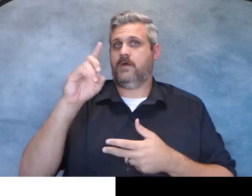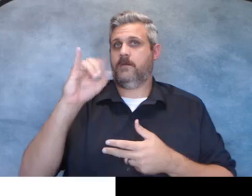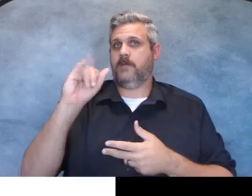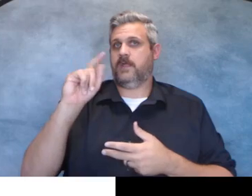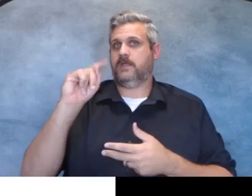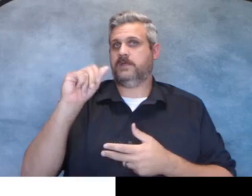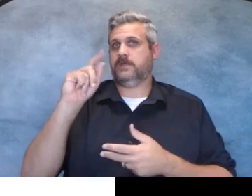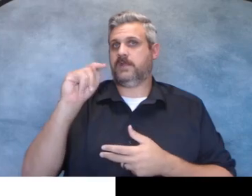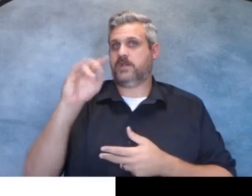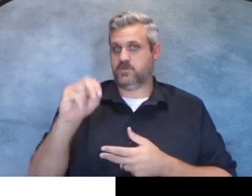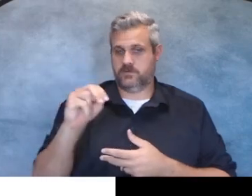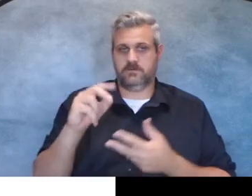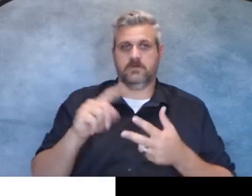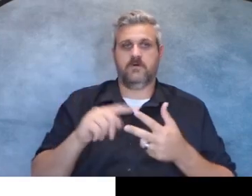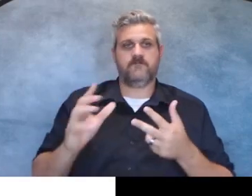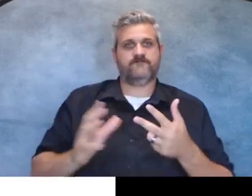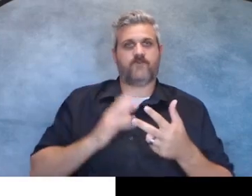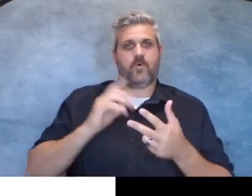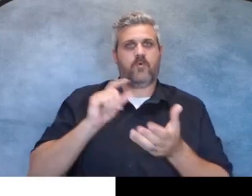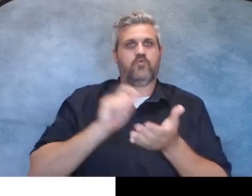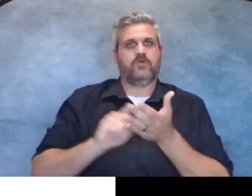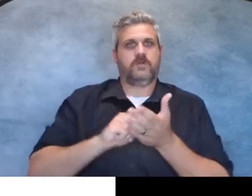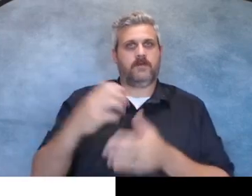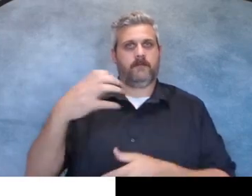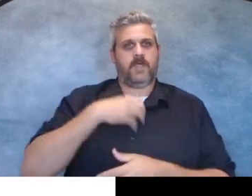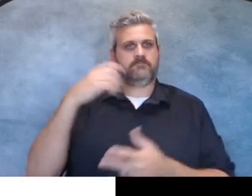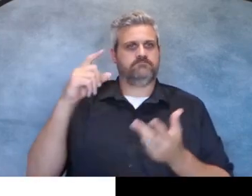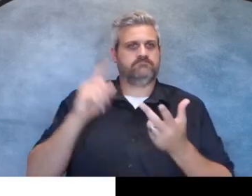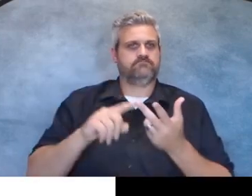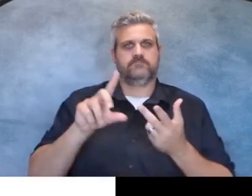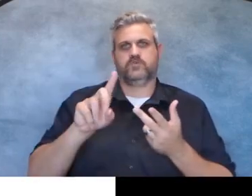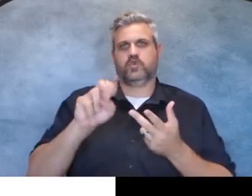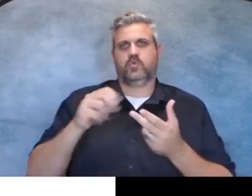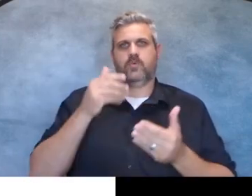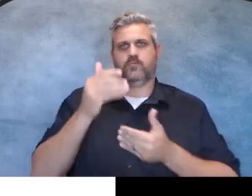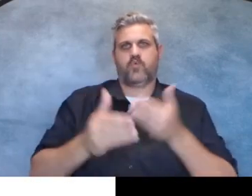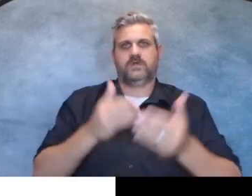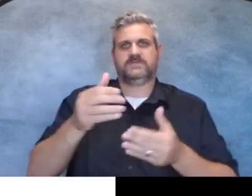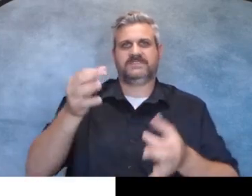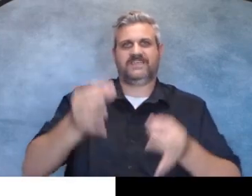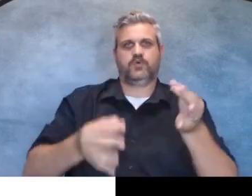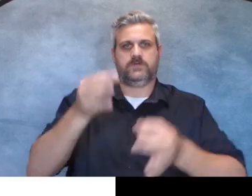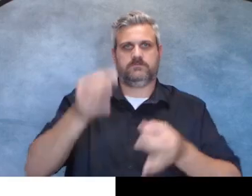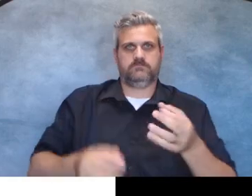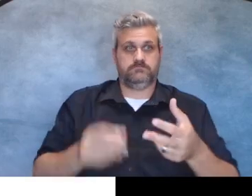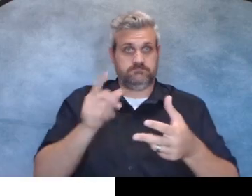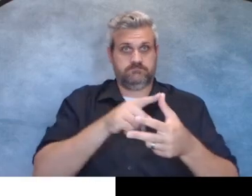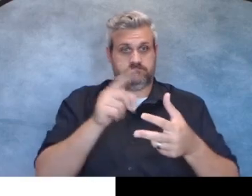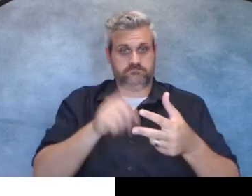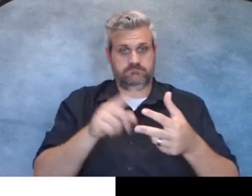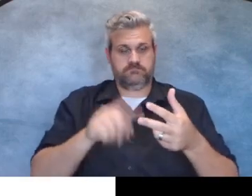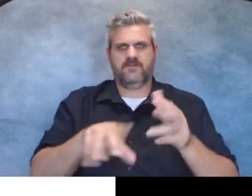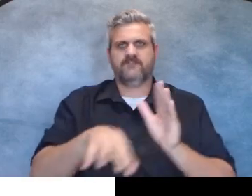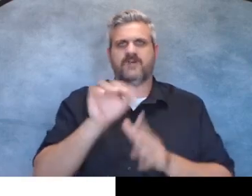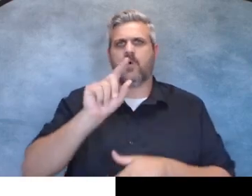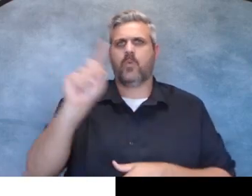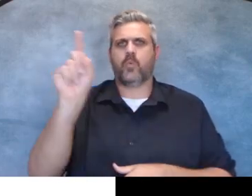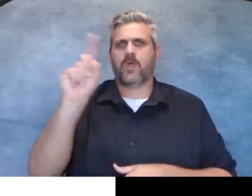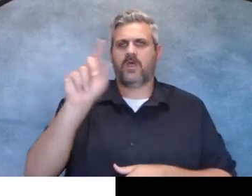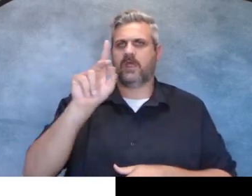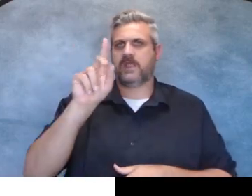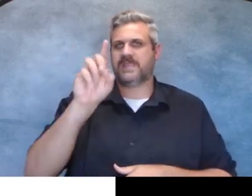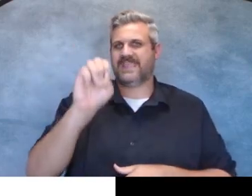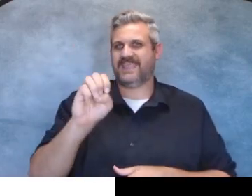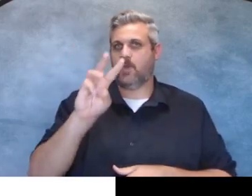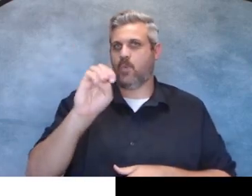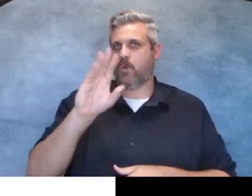formal written complaints, and due process hearings. Information on each of these options can be found on KDE's